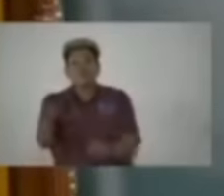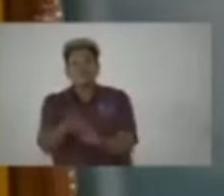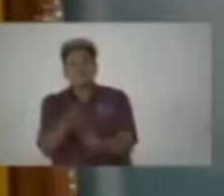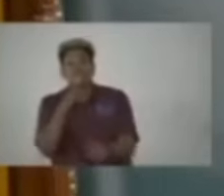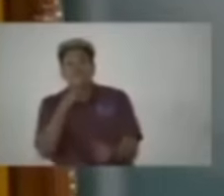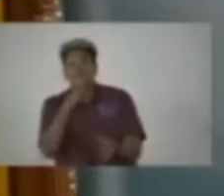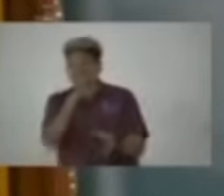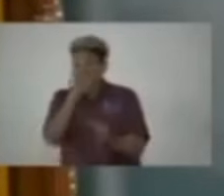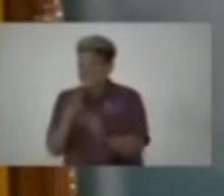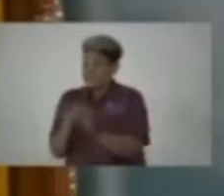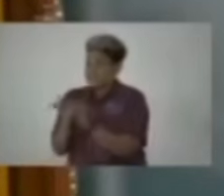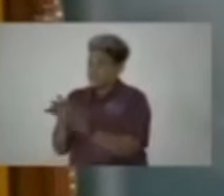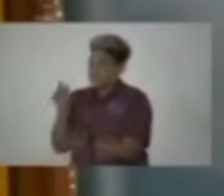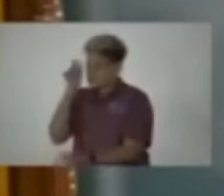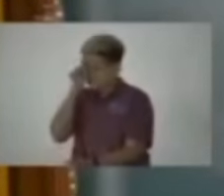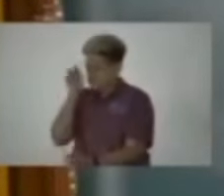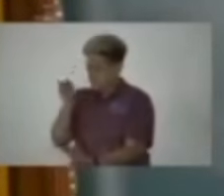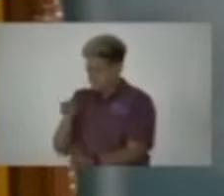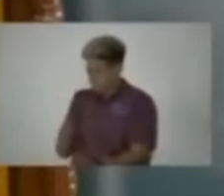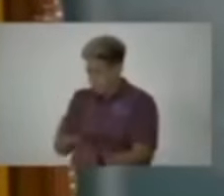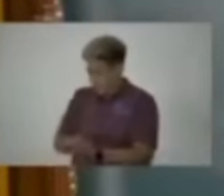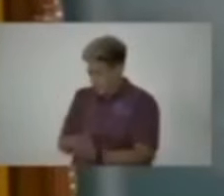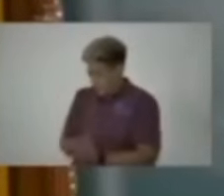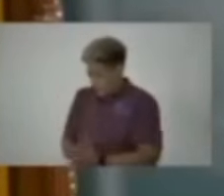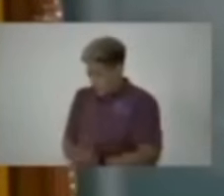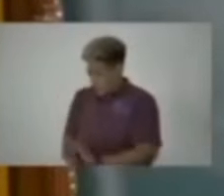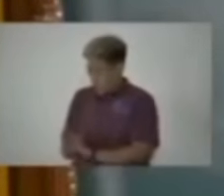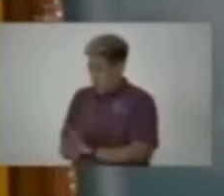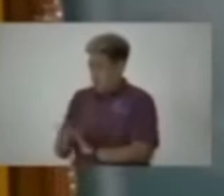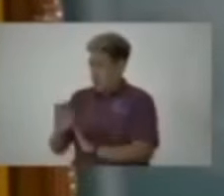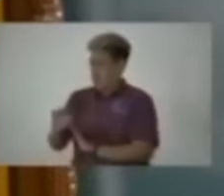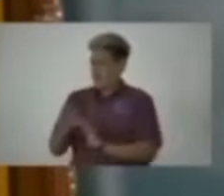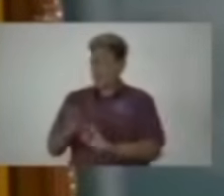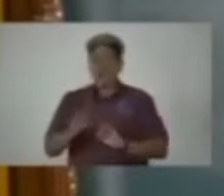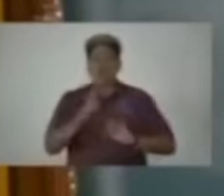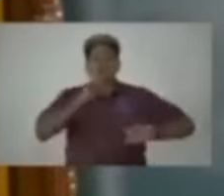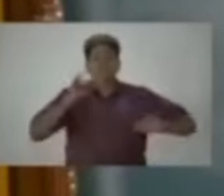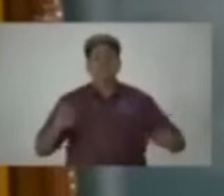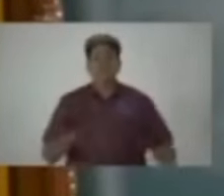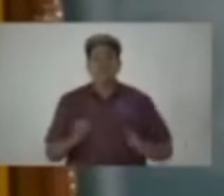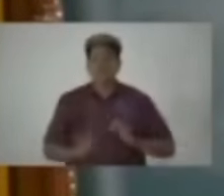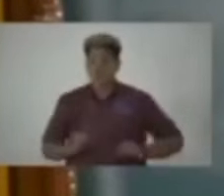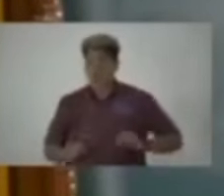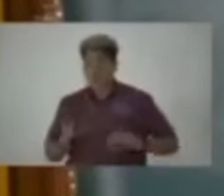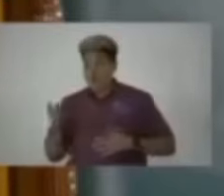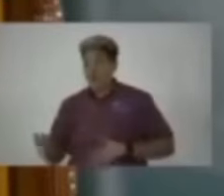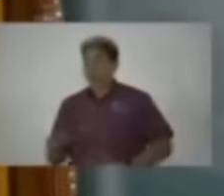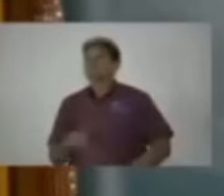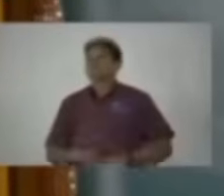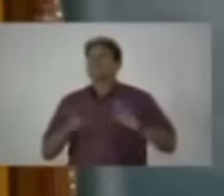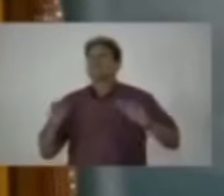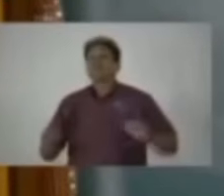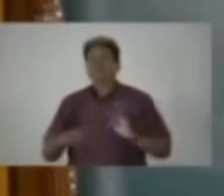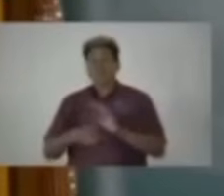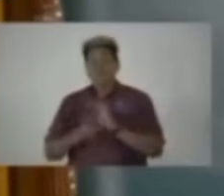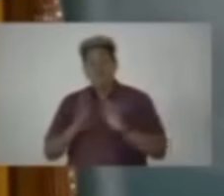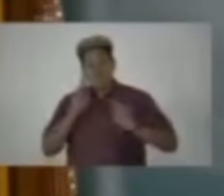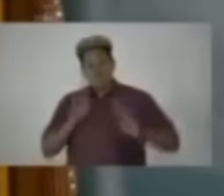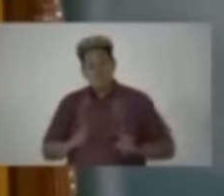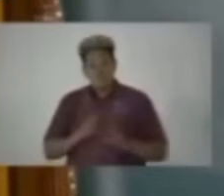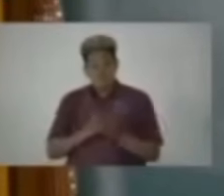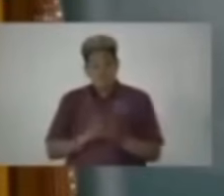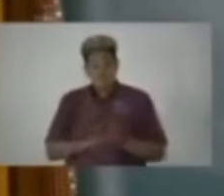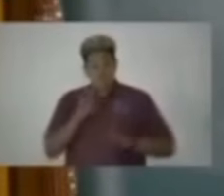is interpreting the law, the very court may review the records